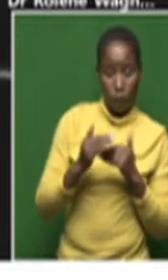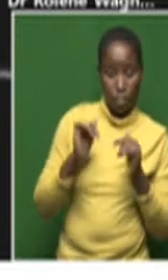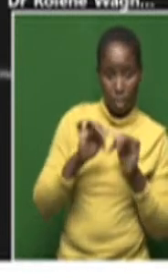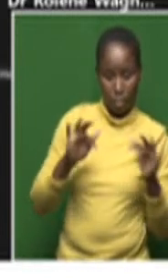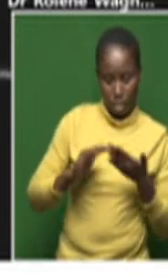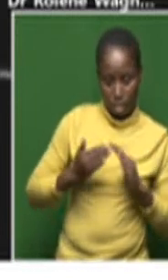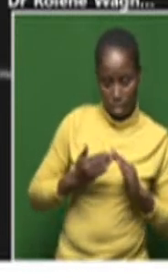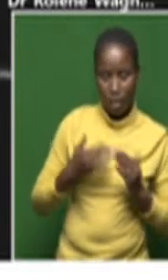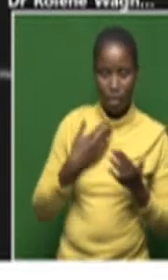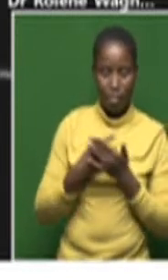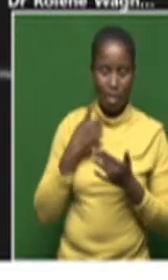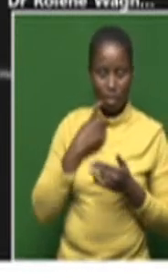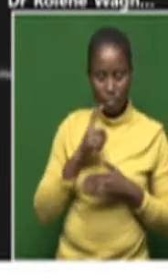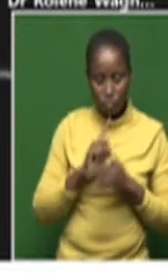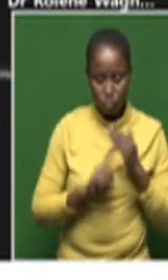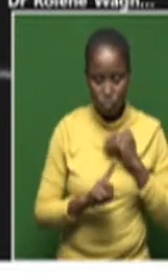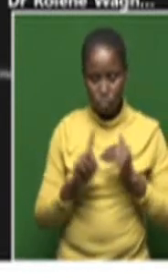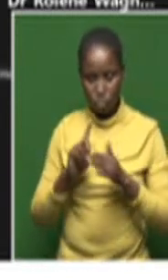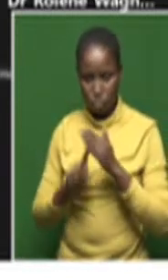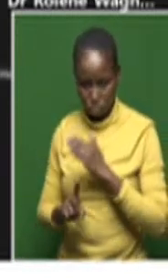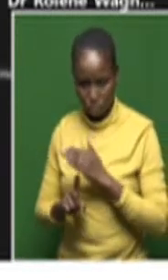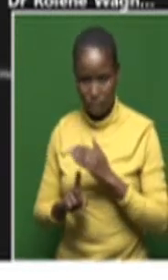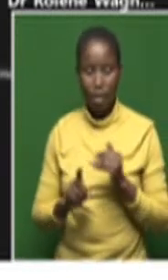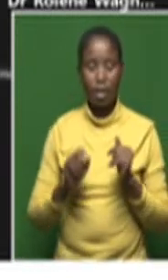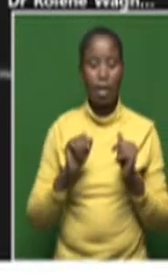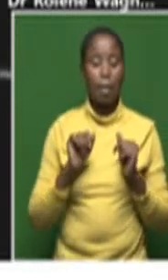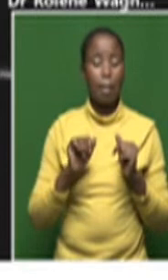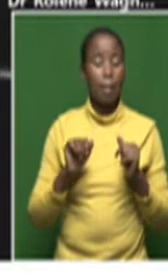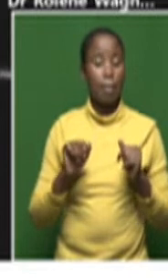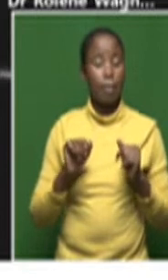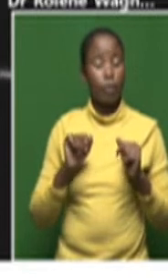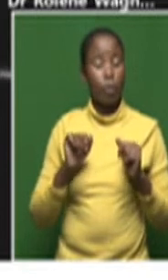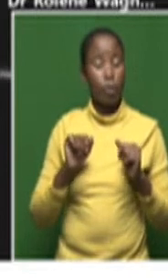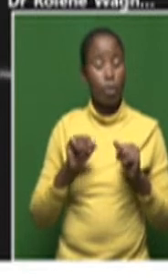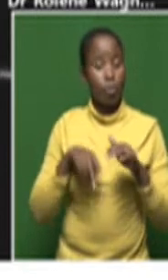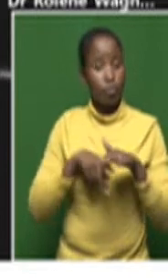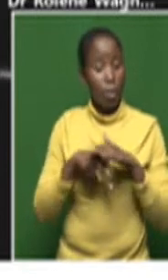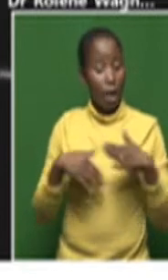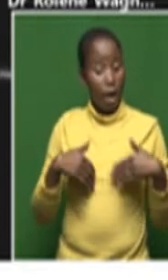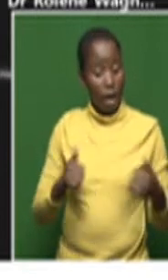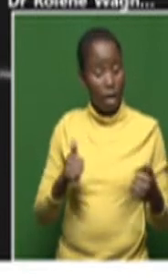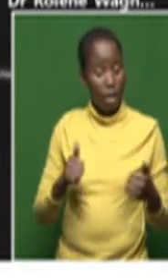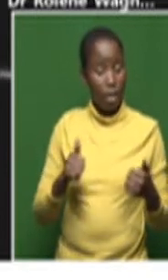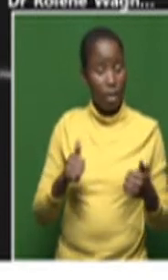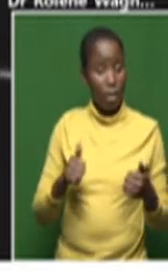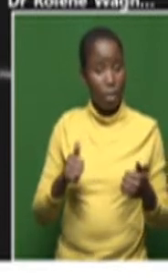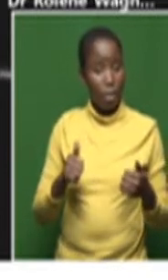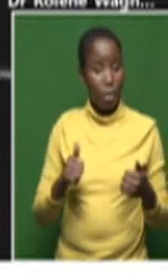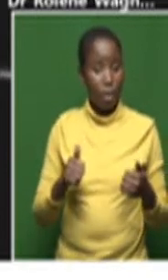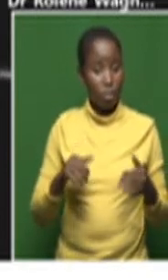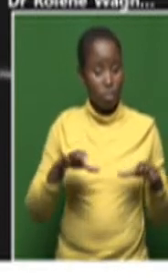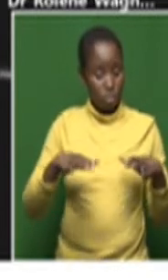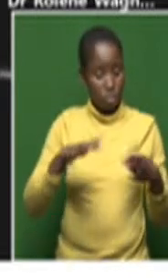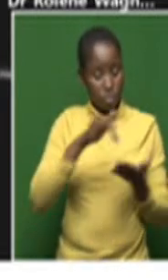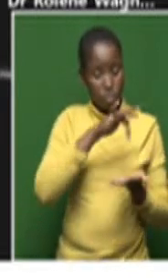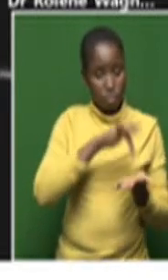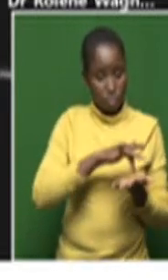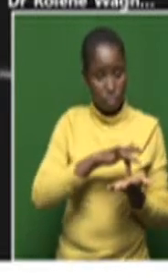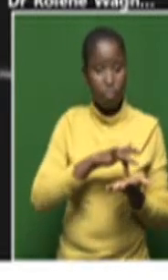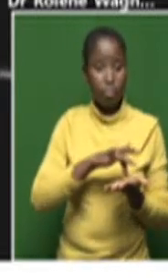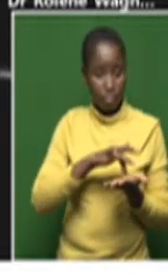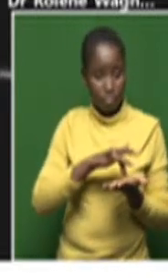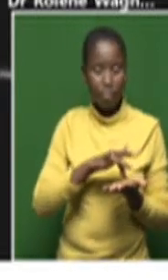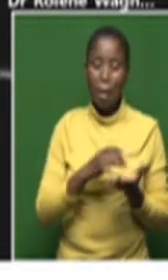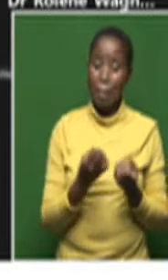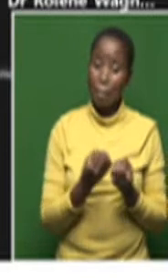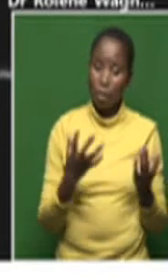at the distribution of sites, the proportion of primary healthcare sites make up a significant portion of all of the sites that